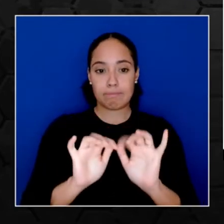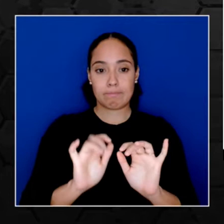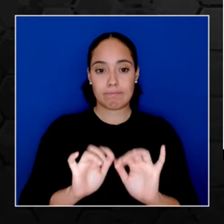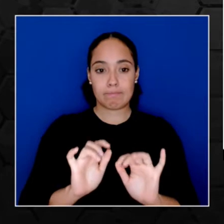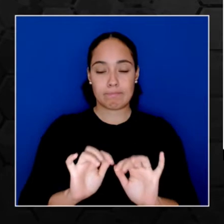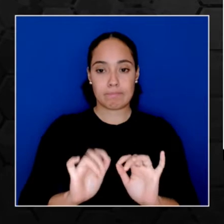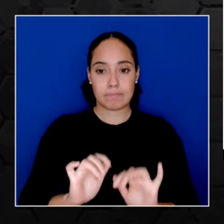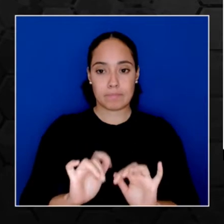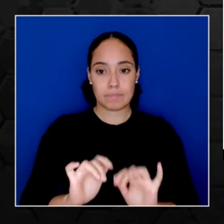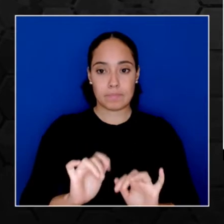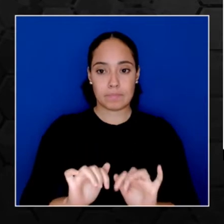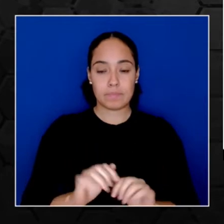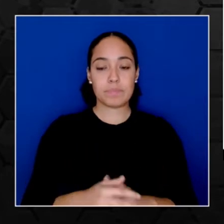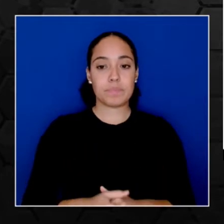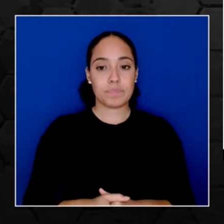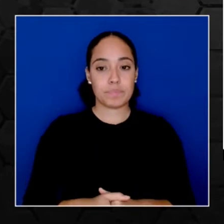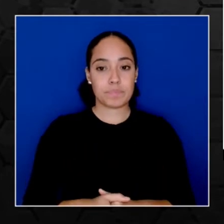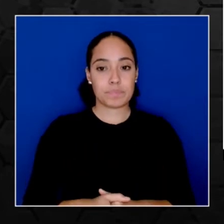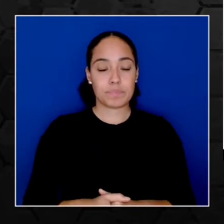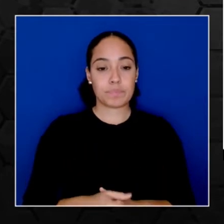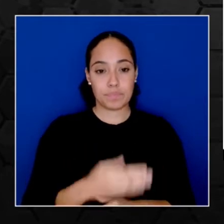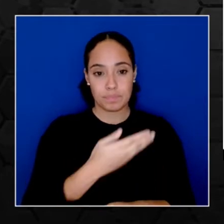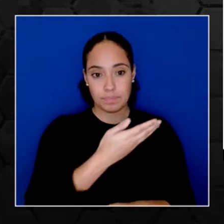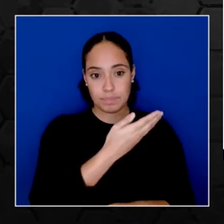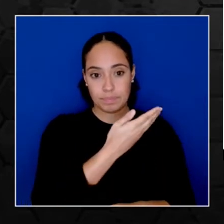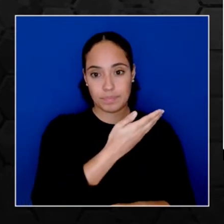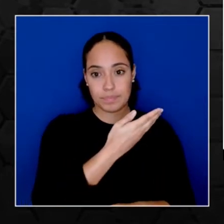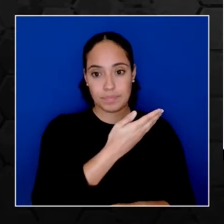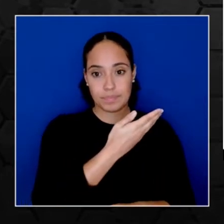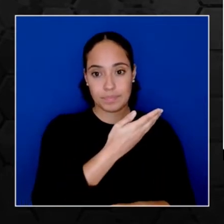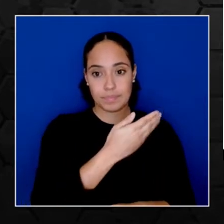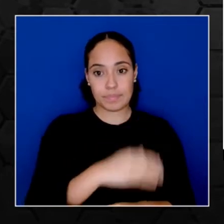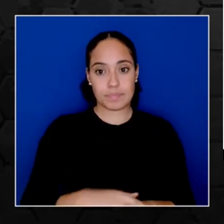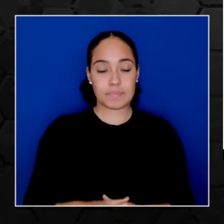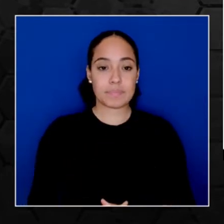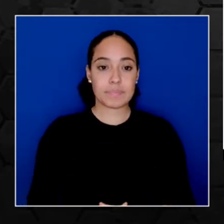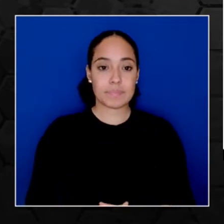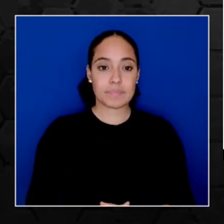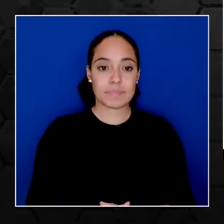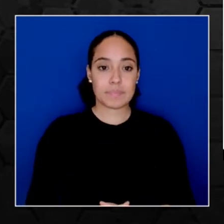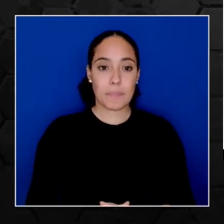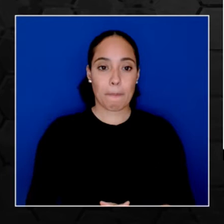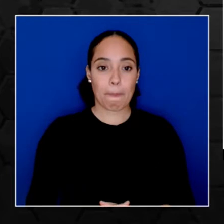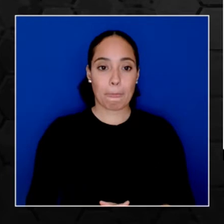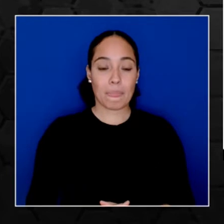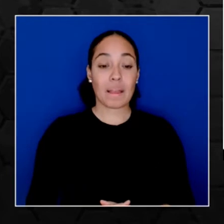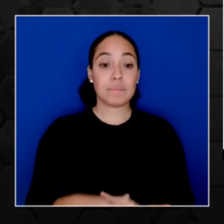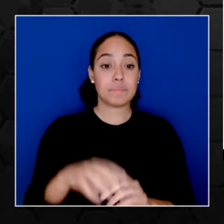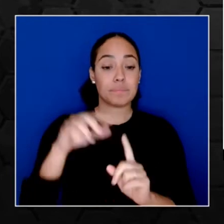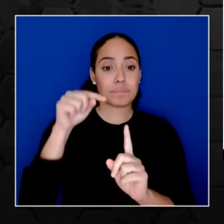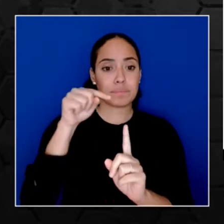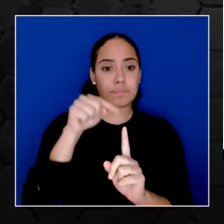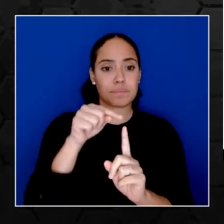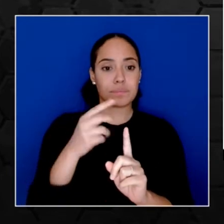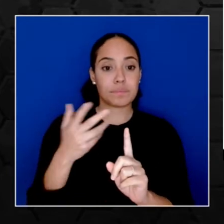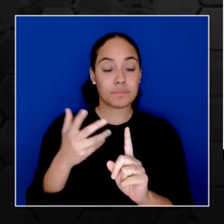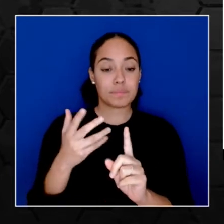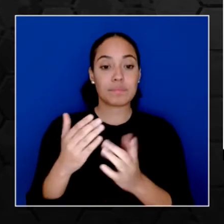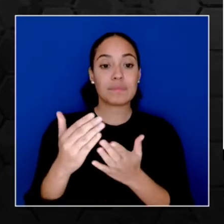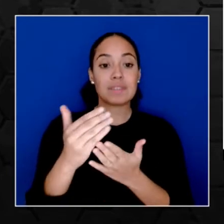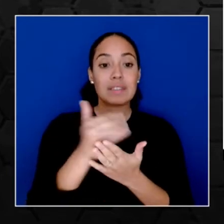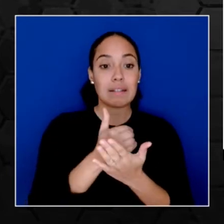1. And for the description, anything suitable. And in this particular scenario, we will be collecting vitals from the patients. And so I have